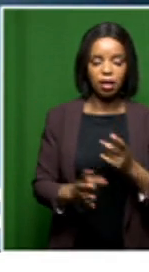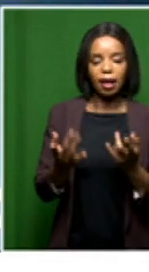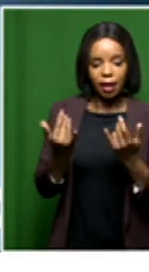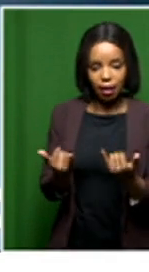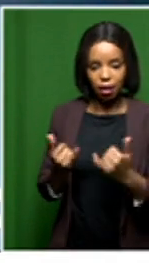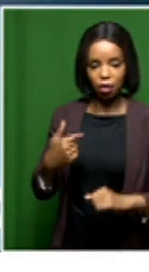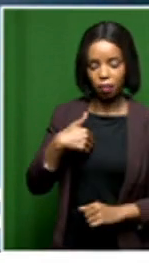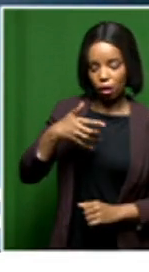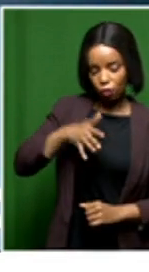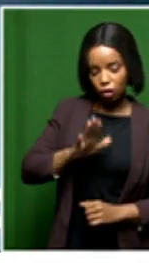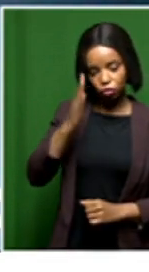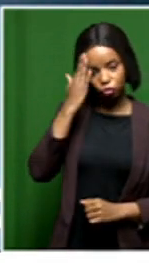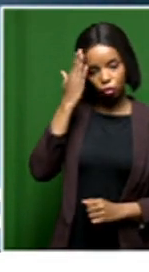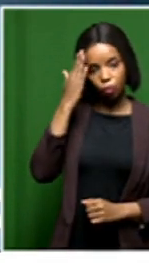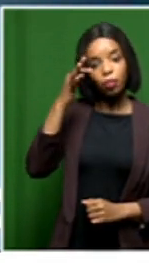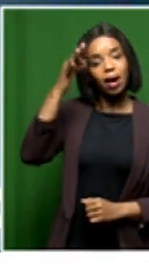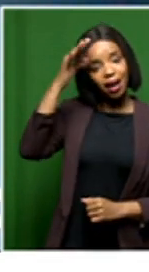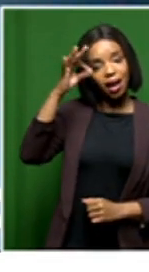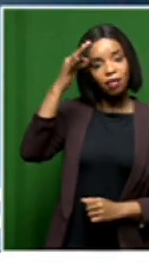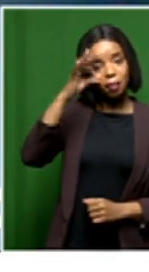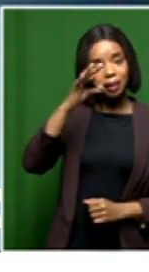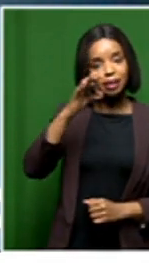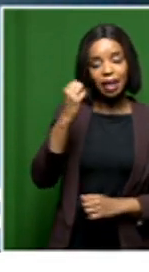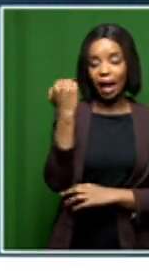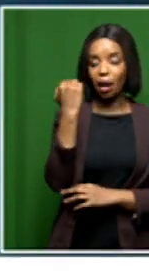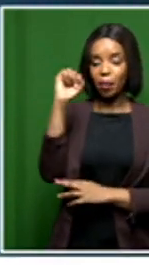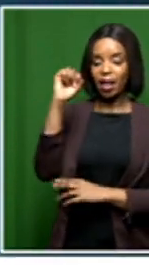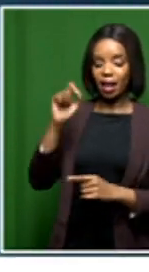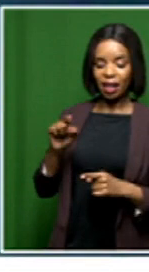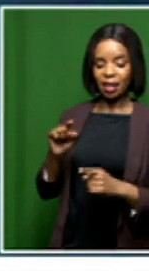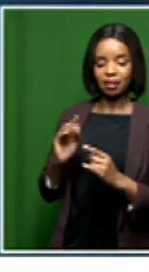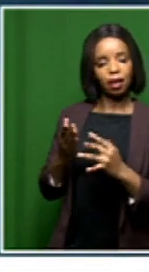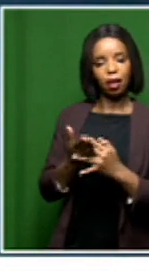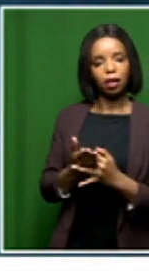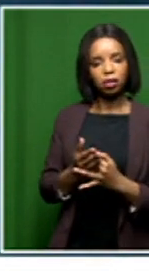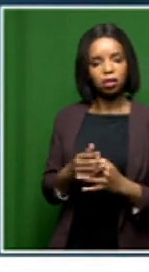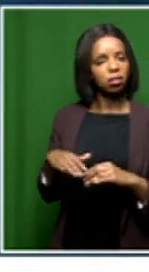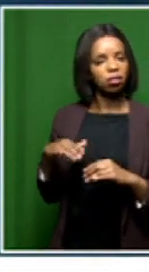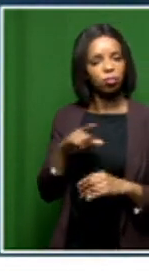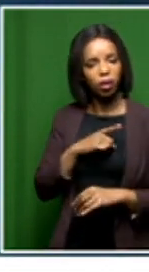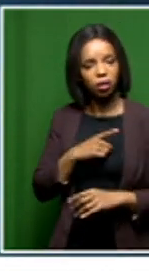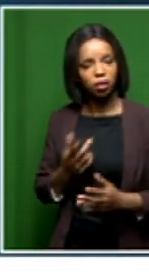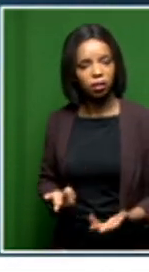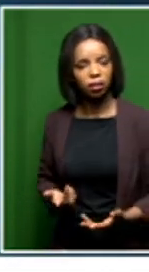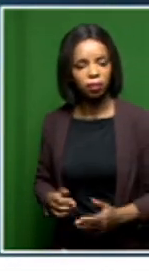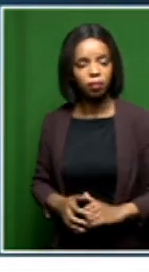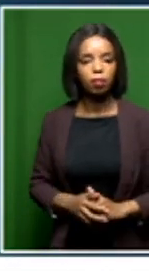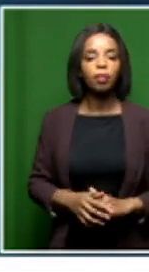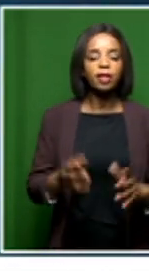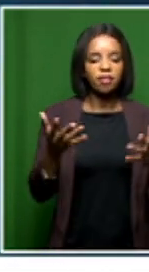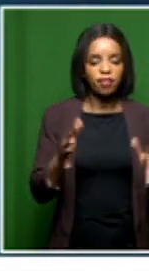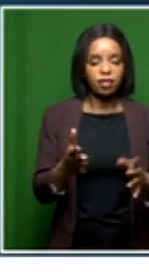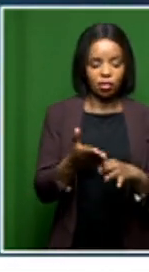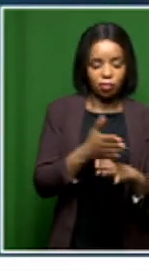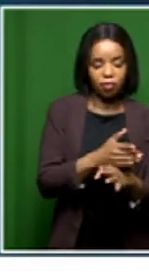which government is now appealing this case? I think in the start of the discussion, Lena indicated that the Minister of